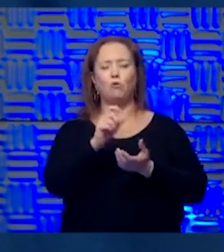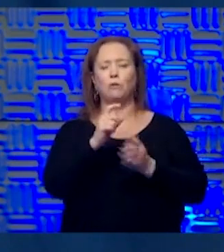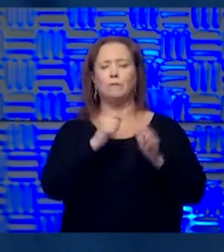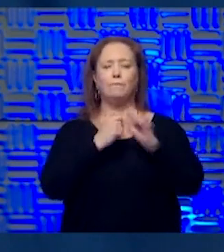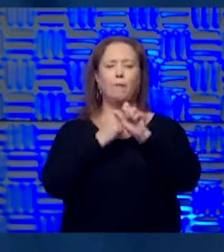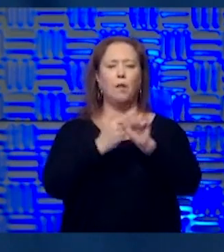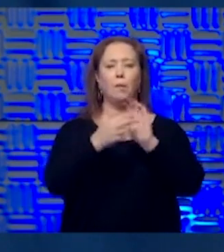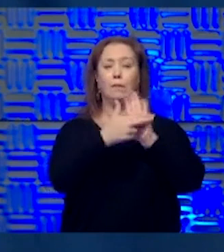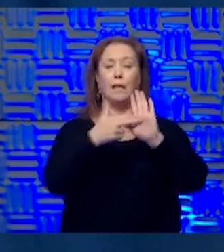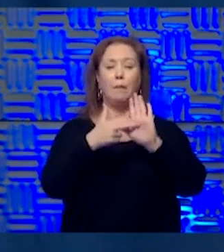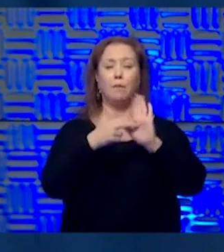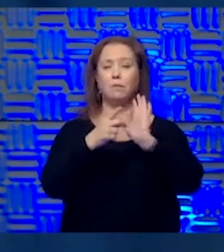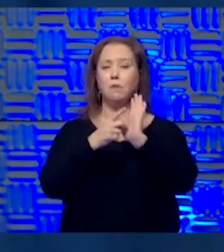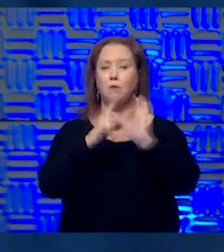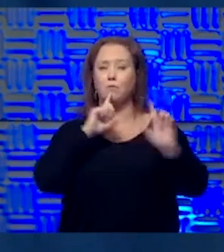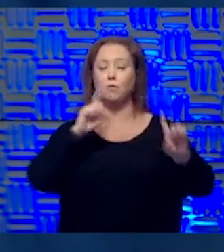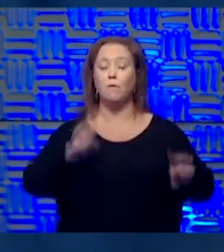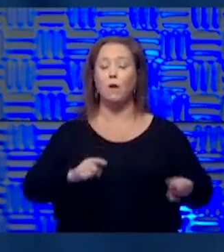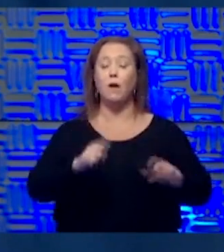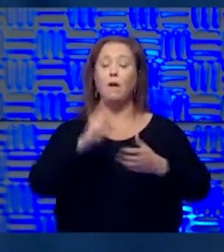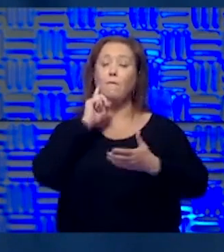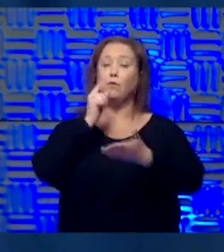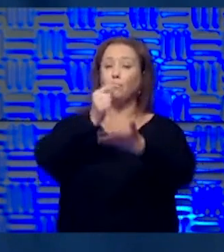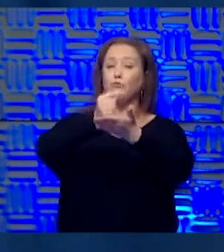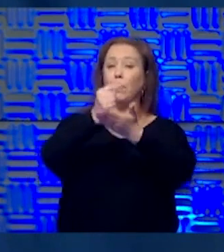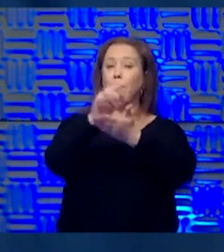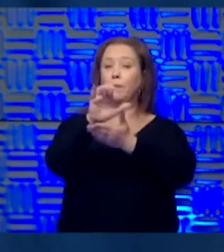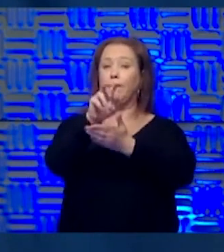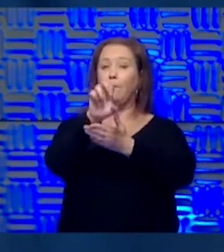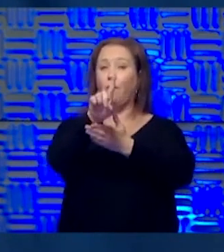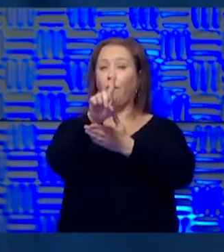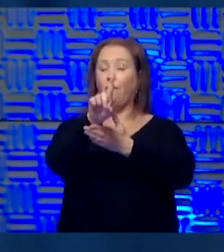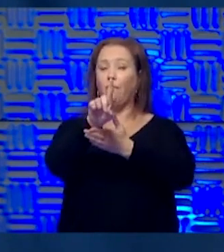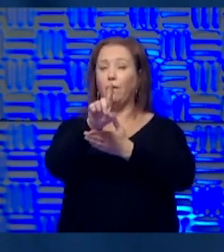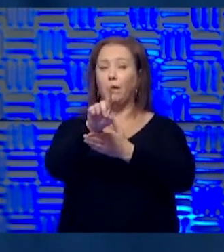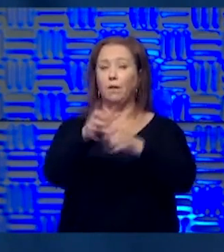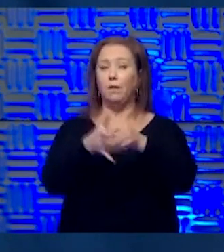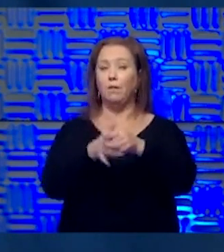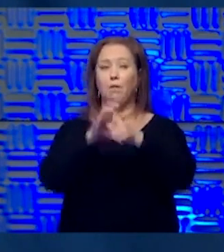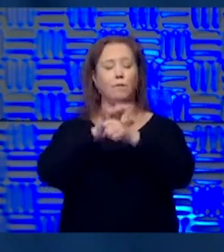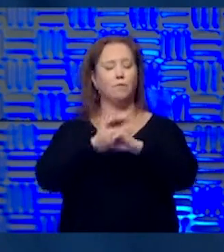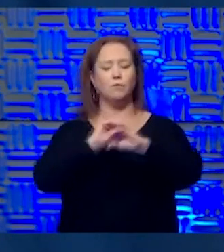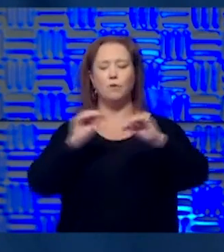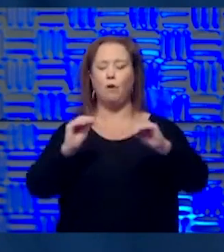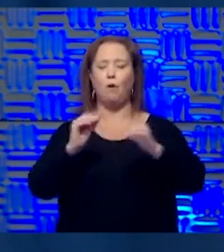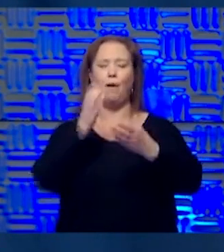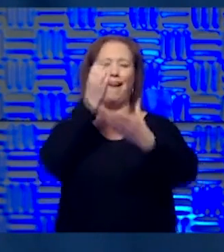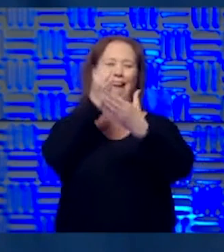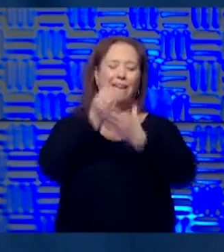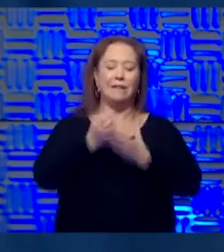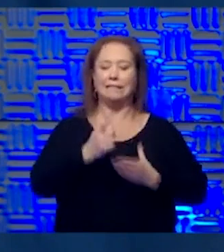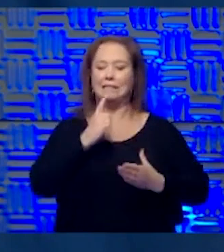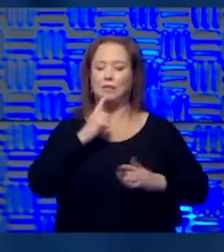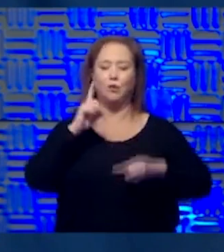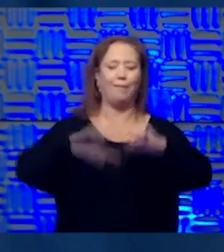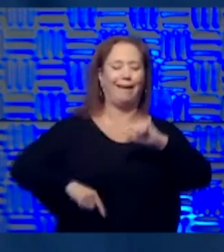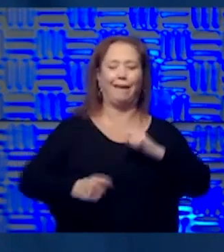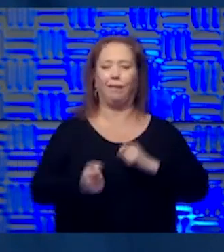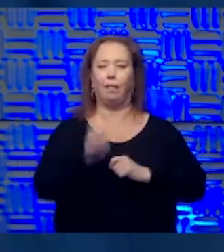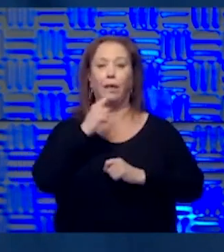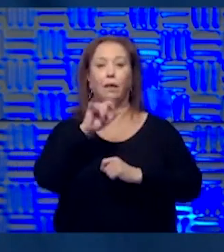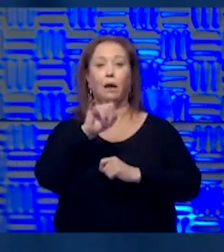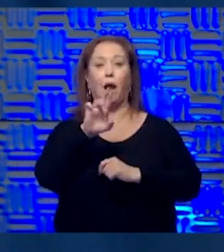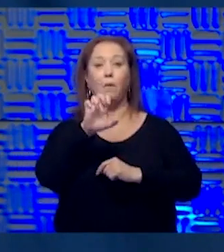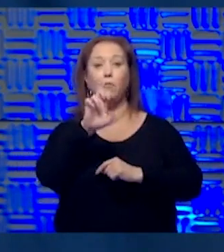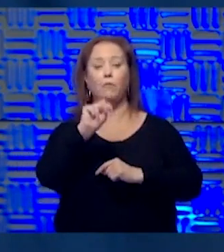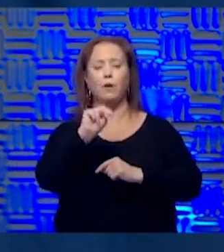directed. But certainly for the treatment of COVID, there is no overwhelming evidence to suggest that you can't take ibuprofen.